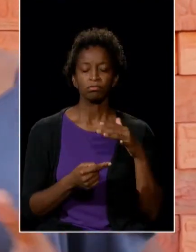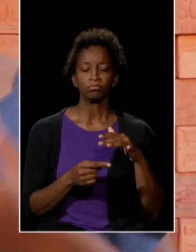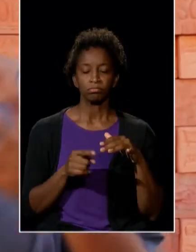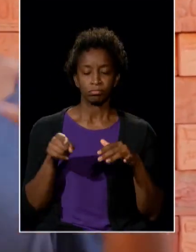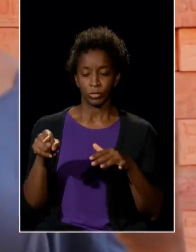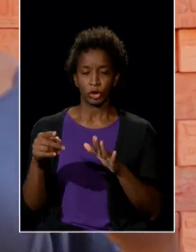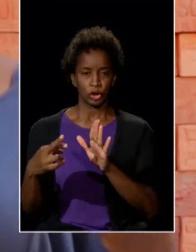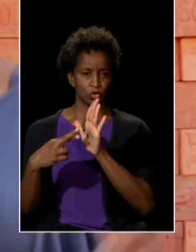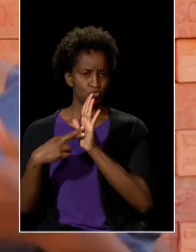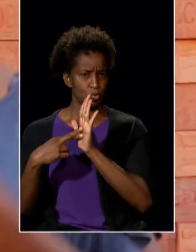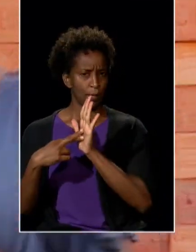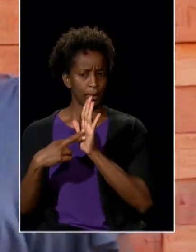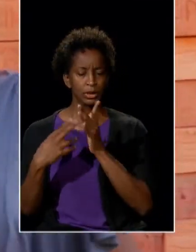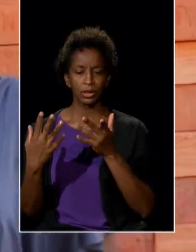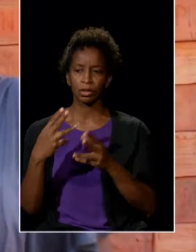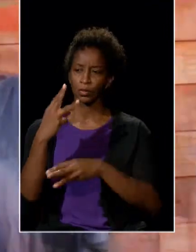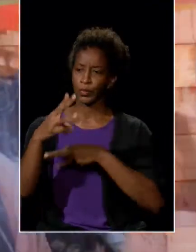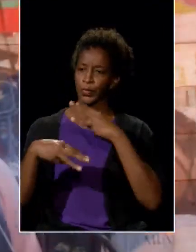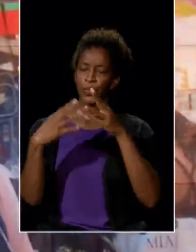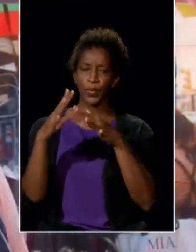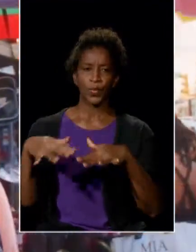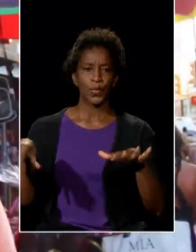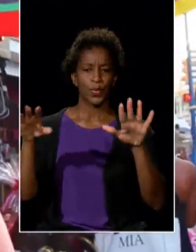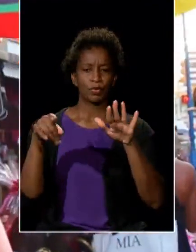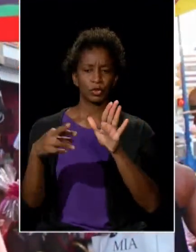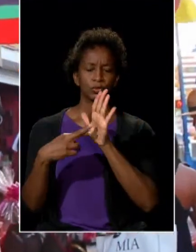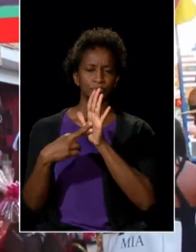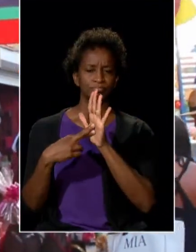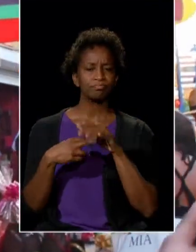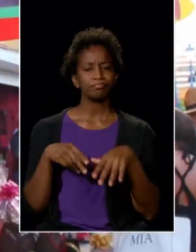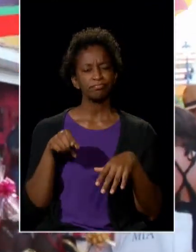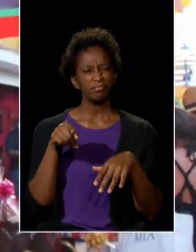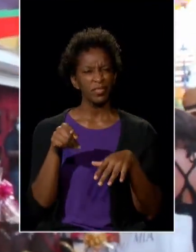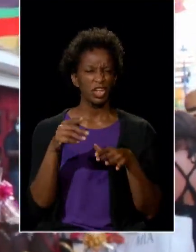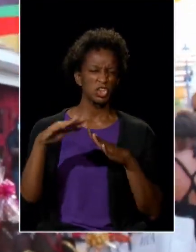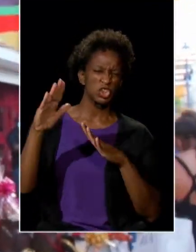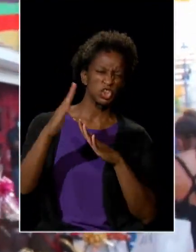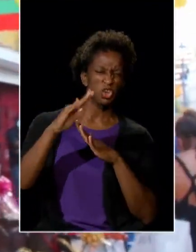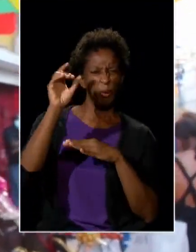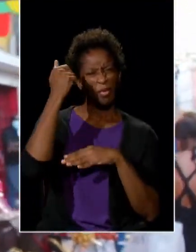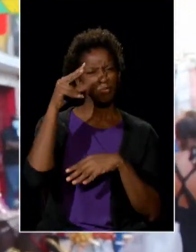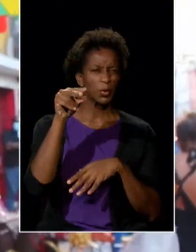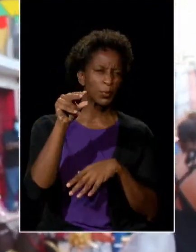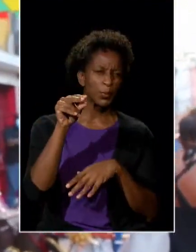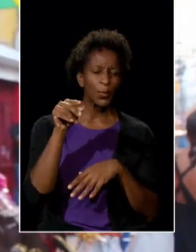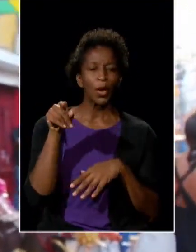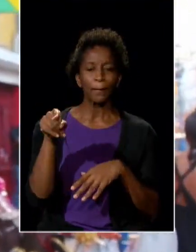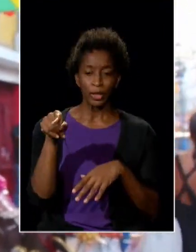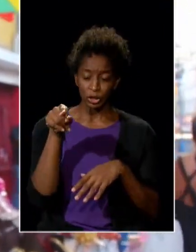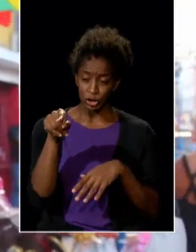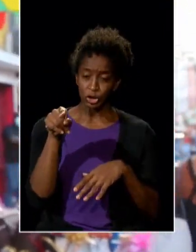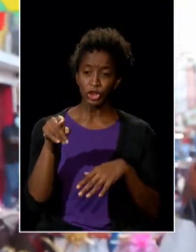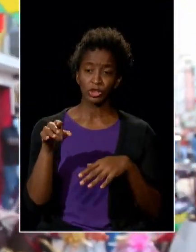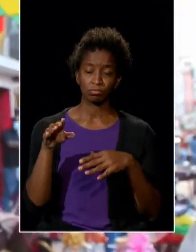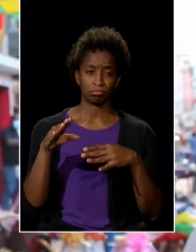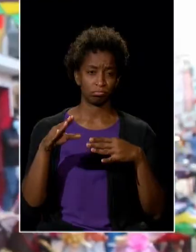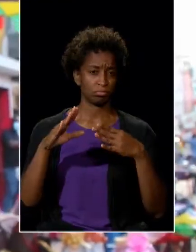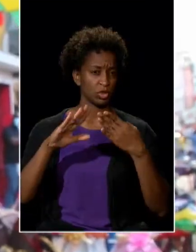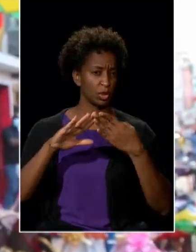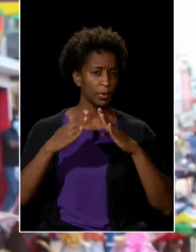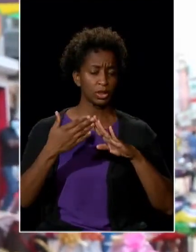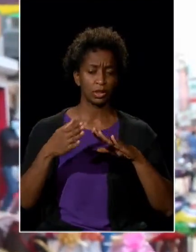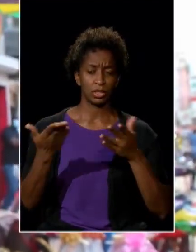Yes, she may not be head of government, but she is our head of state. Well, I guess if that was Barbados or Barbadians want to do, that's